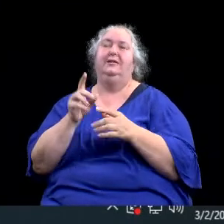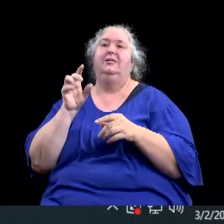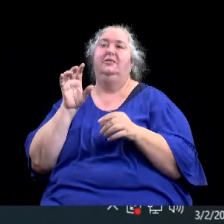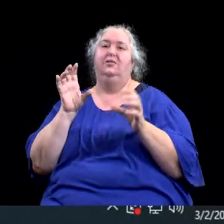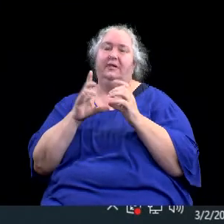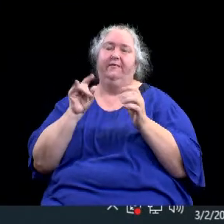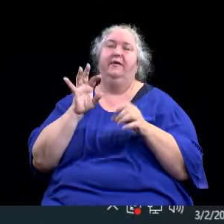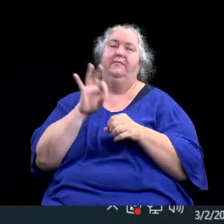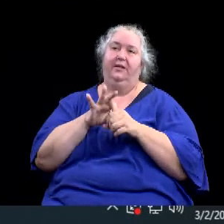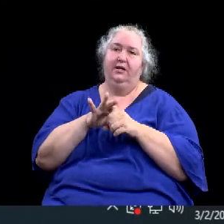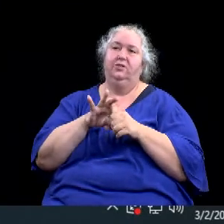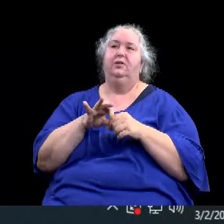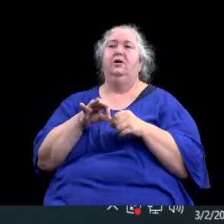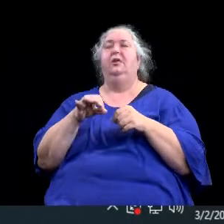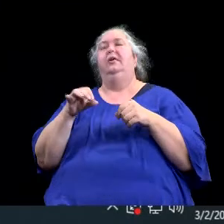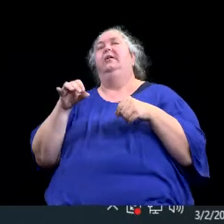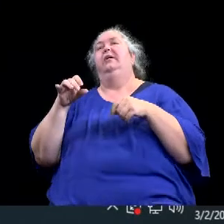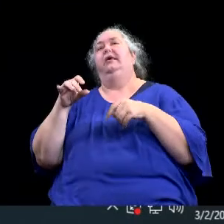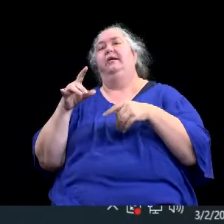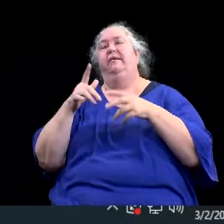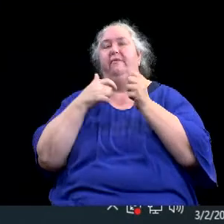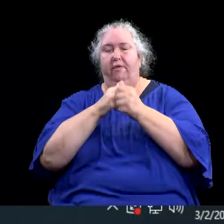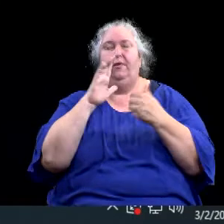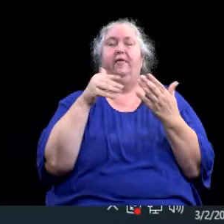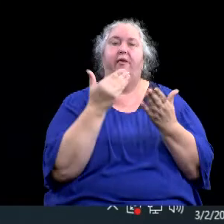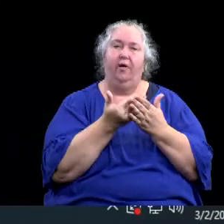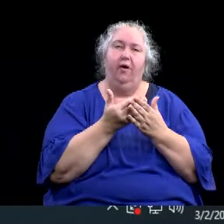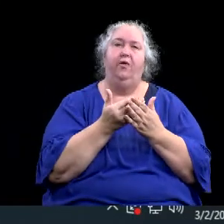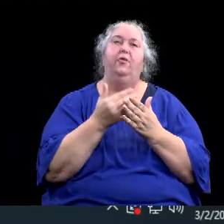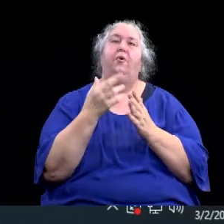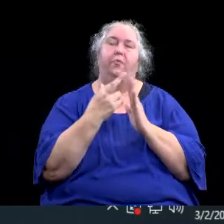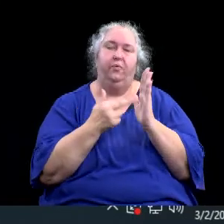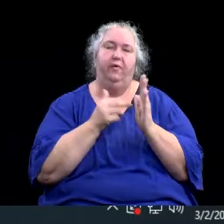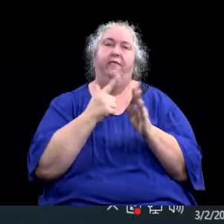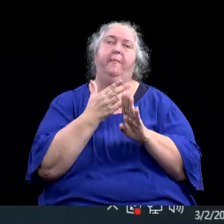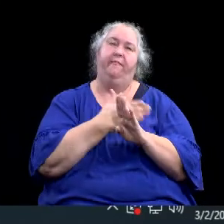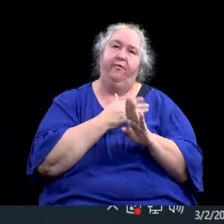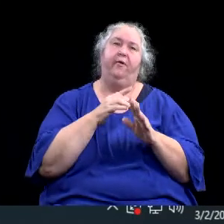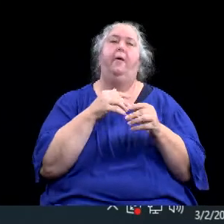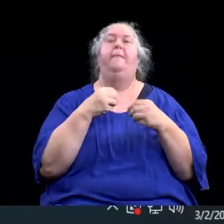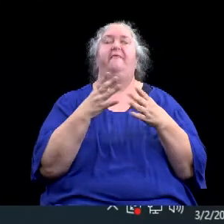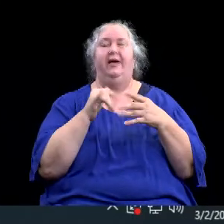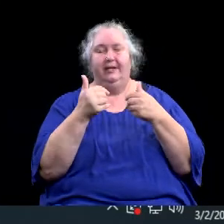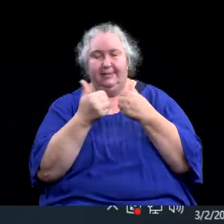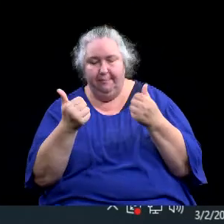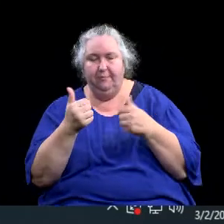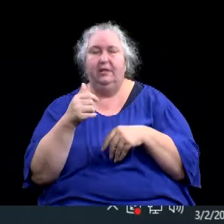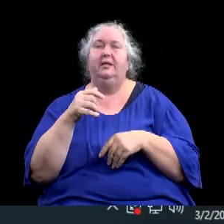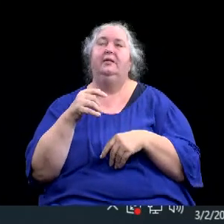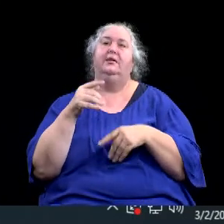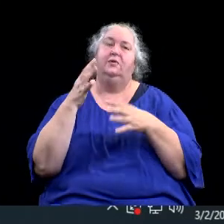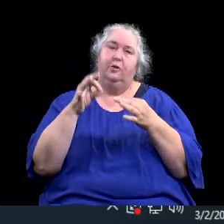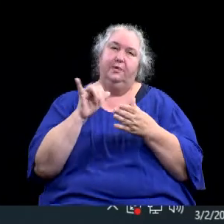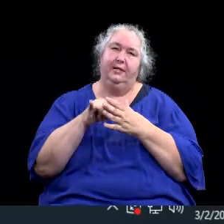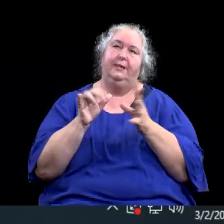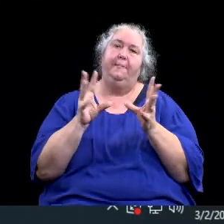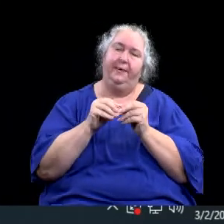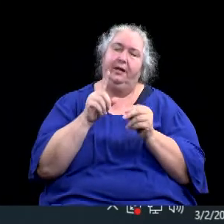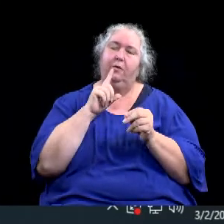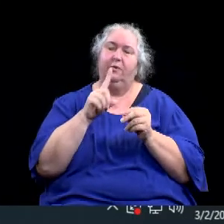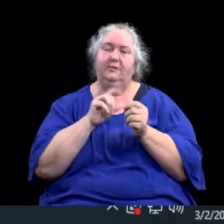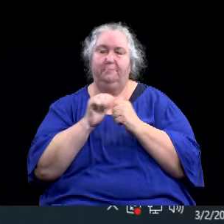herewith, providing for severability, providing a savings clause, finding and determining the meeting at which this ordinance is passed is open to the public as required by law, and